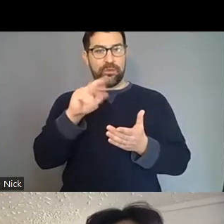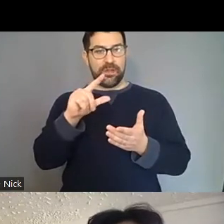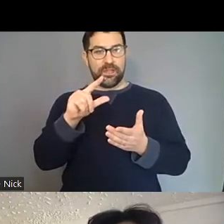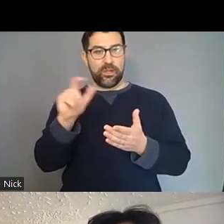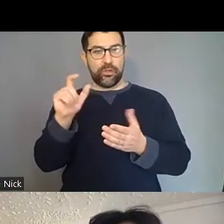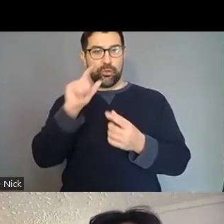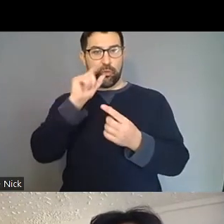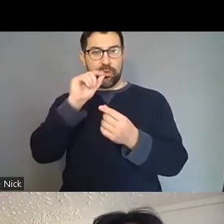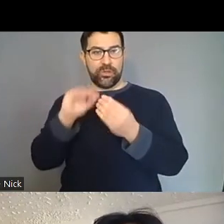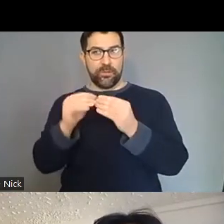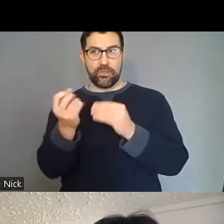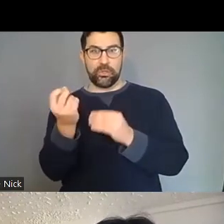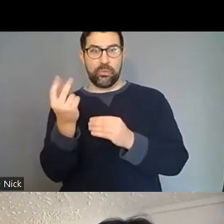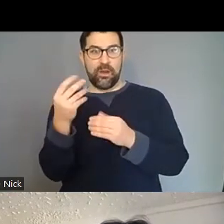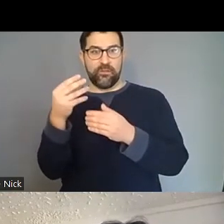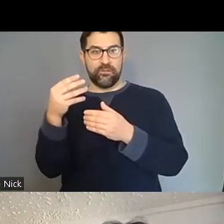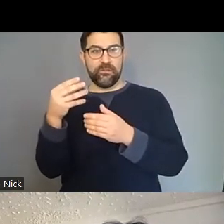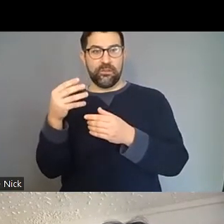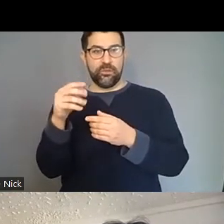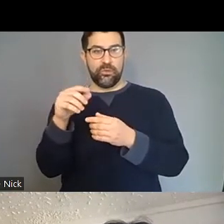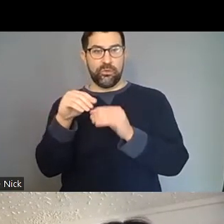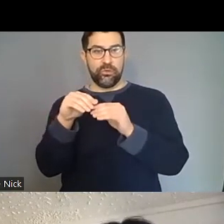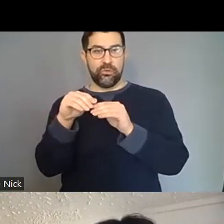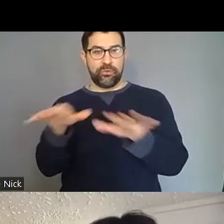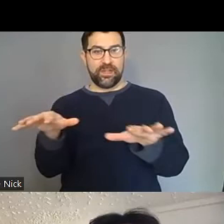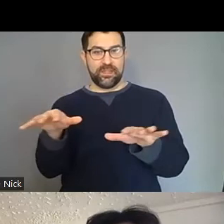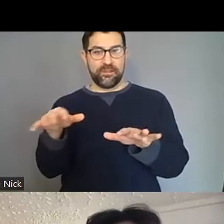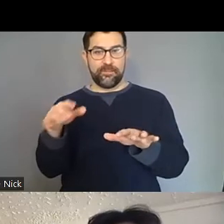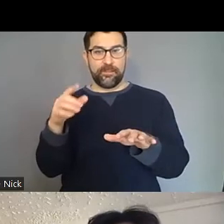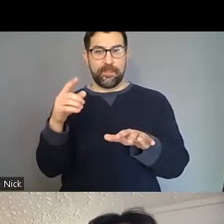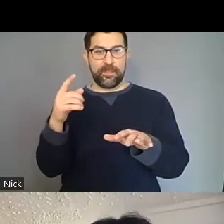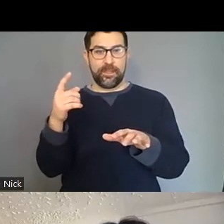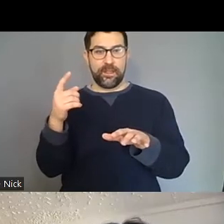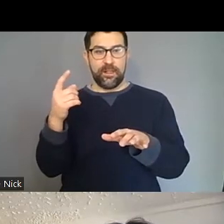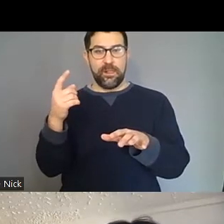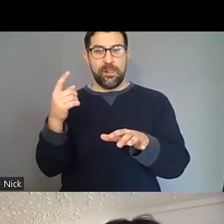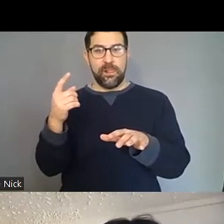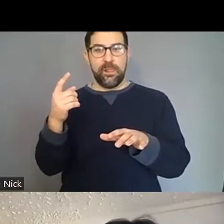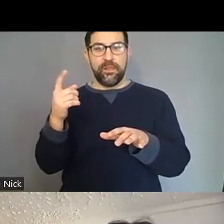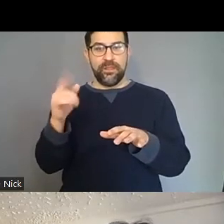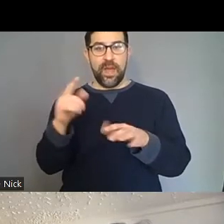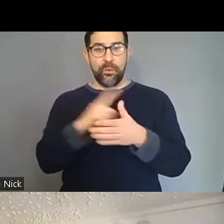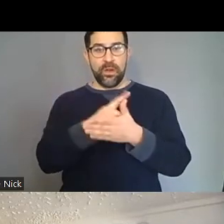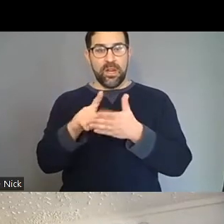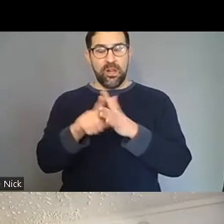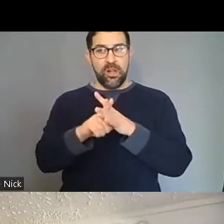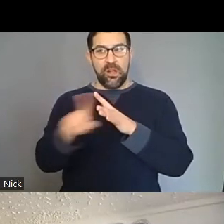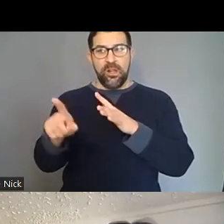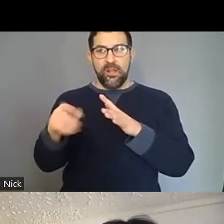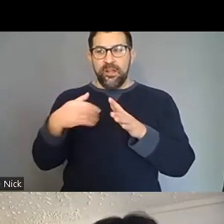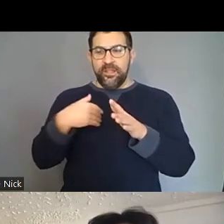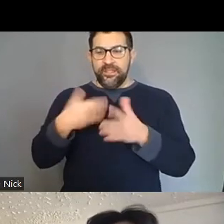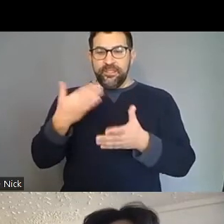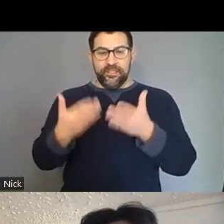something. And we had, Mommy, right, remember this, that week of the walkout, we had maybe like